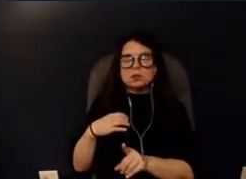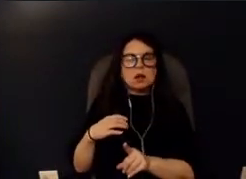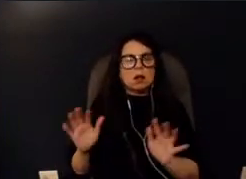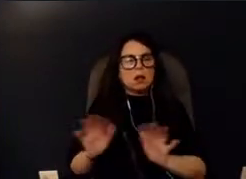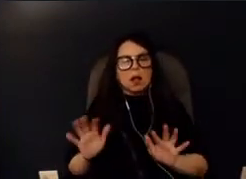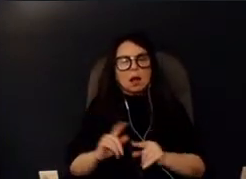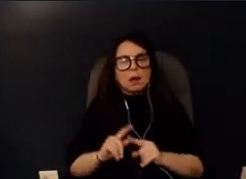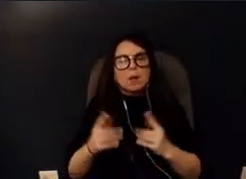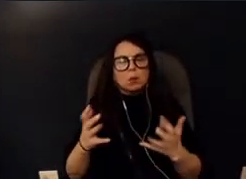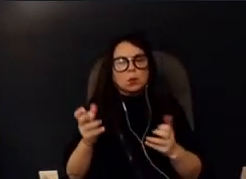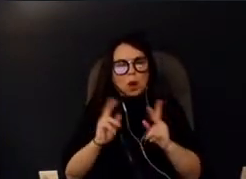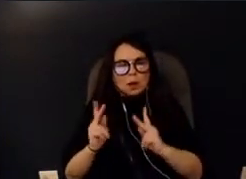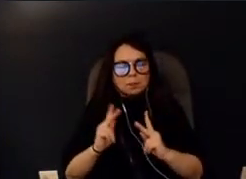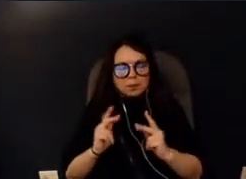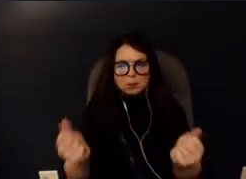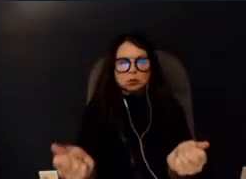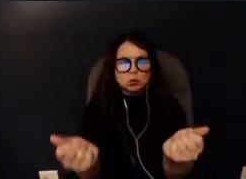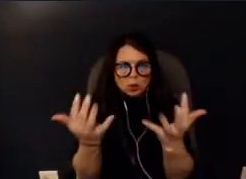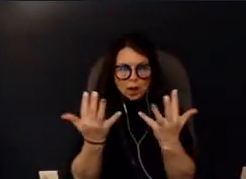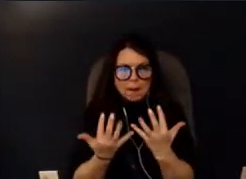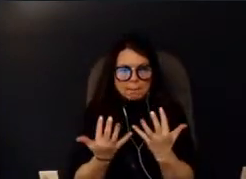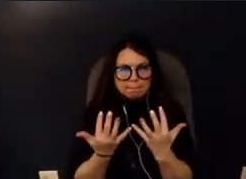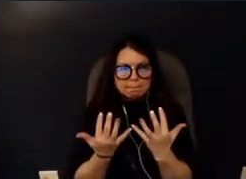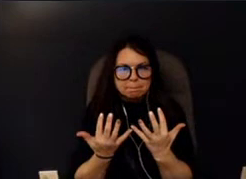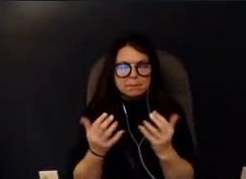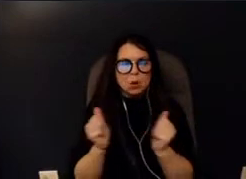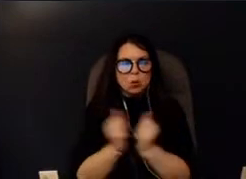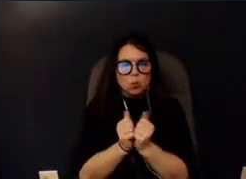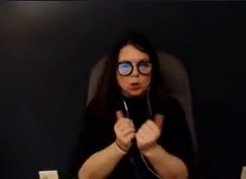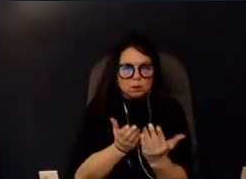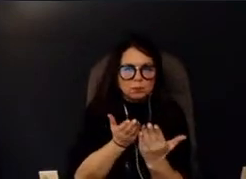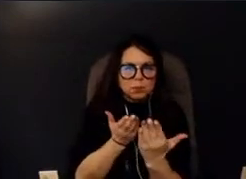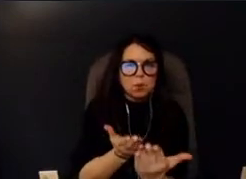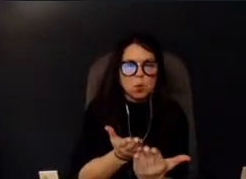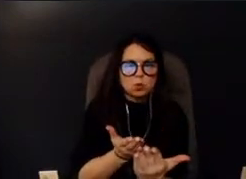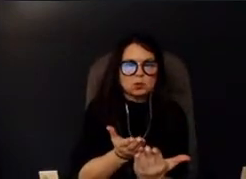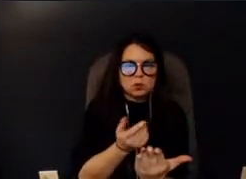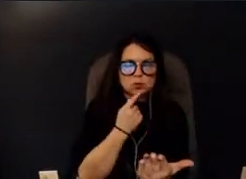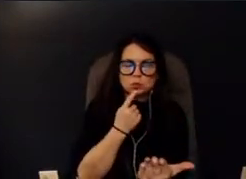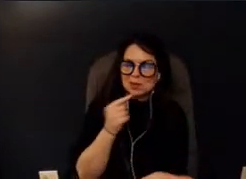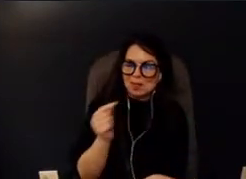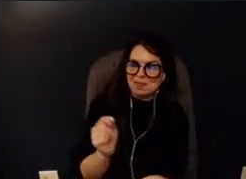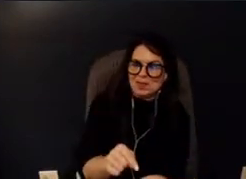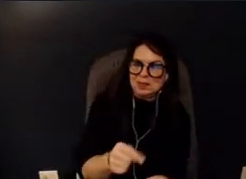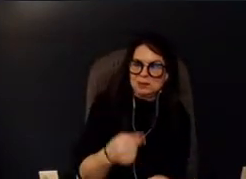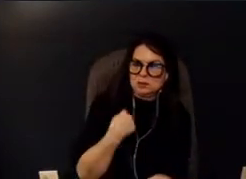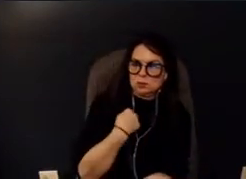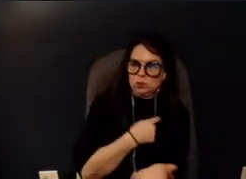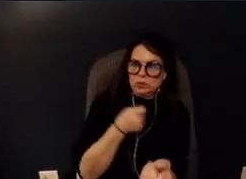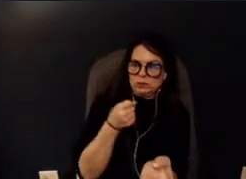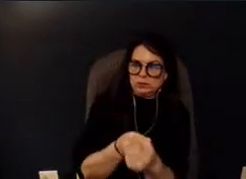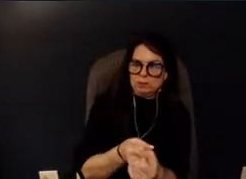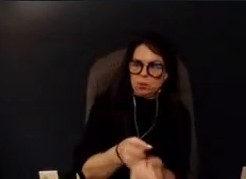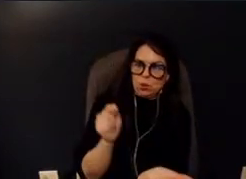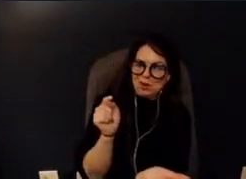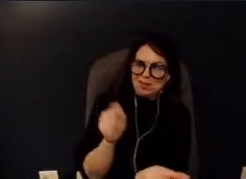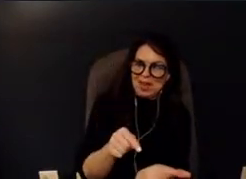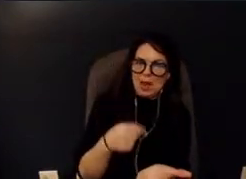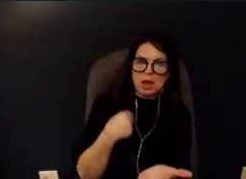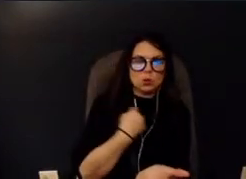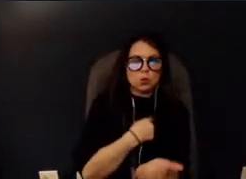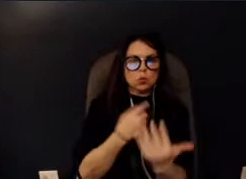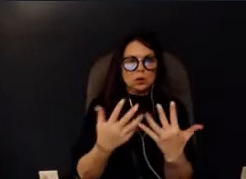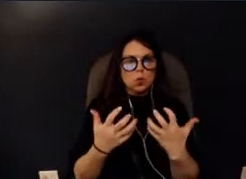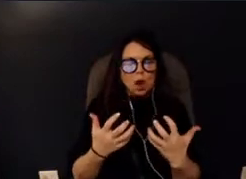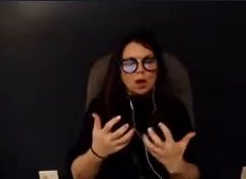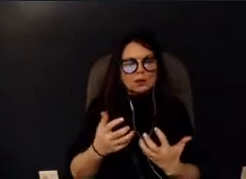saying, this is what we support and this is what we want. And again, really asking our white allies and the